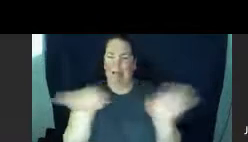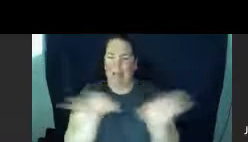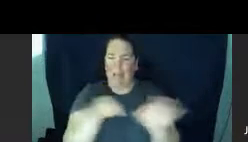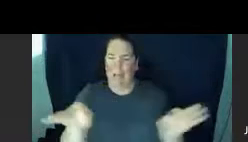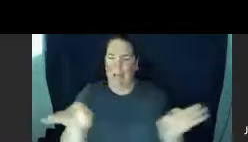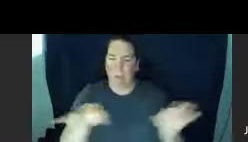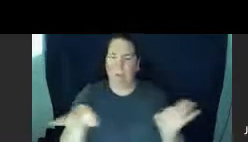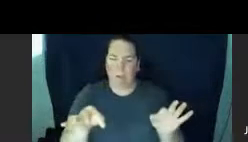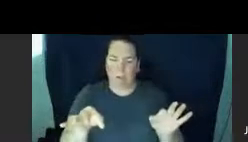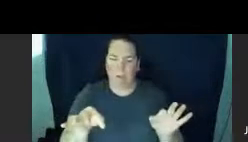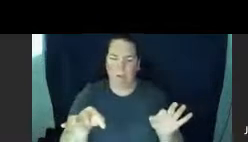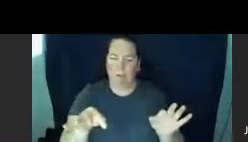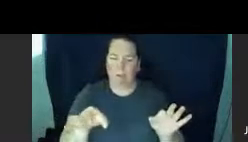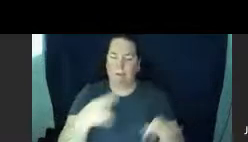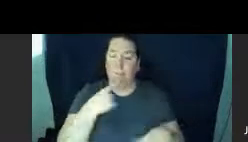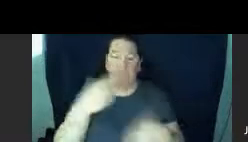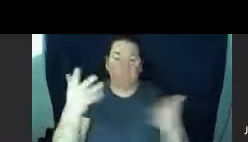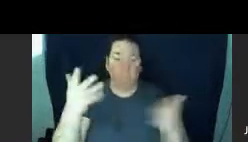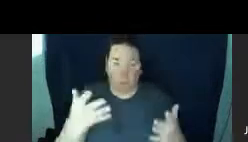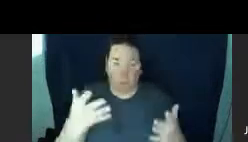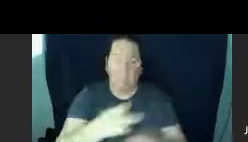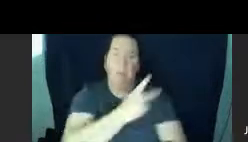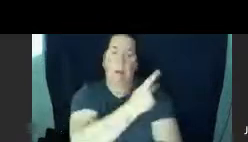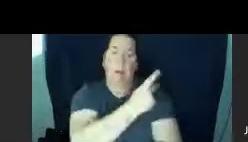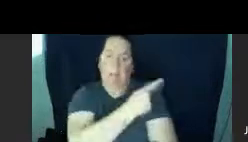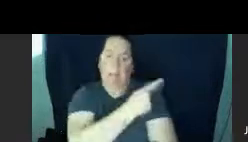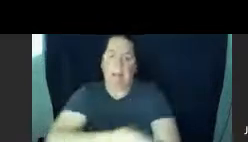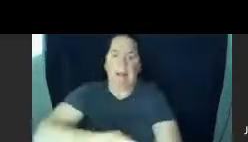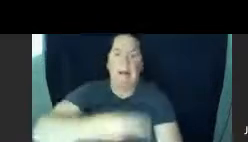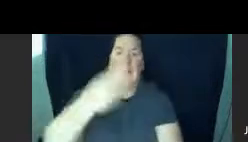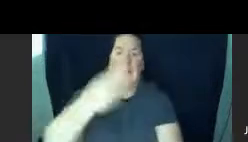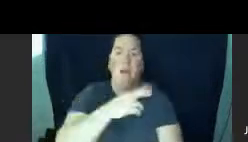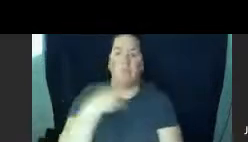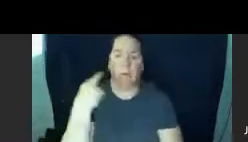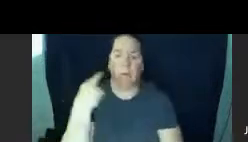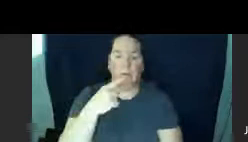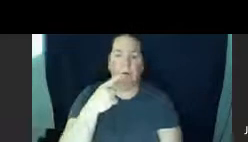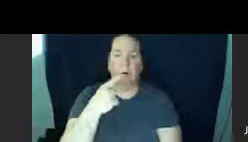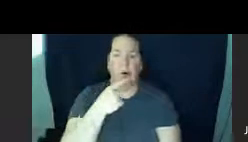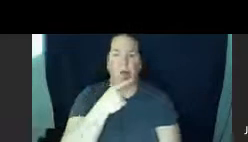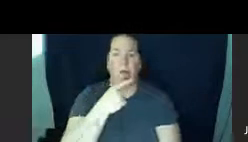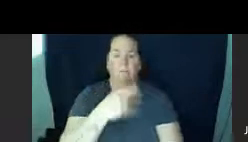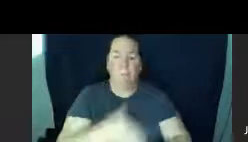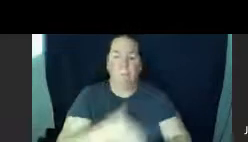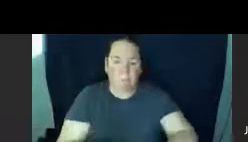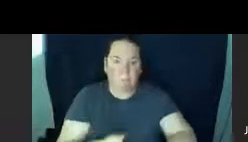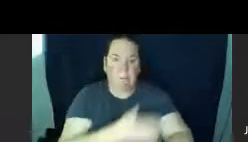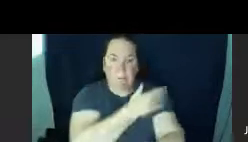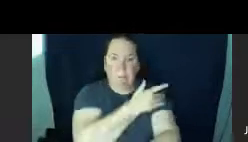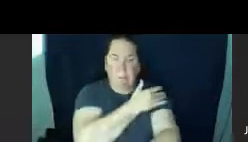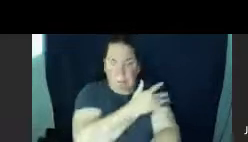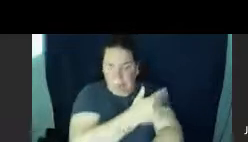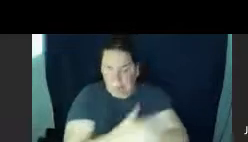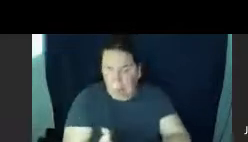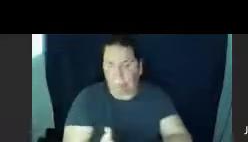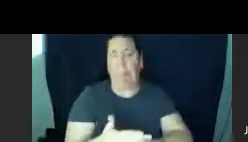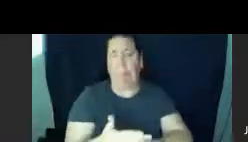drugs states that they are for patients at high risk for progressing to severe COVID-19,